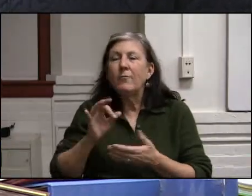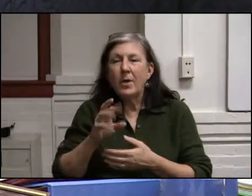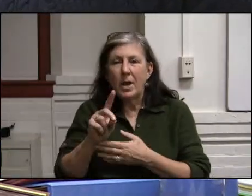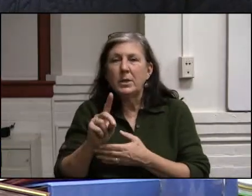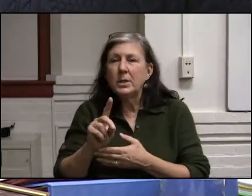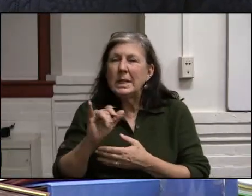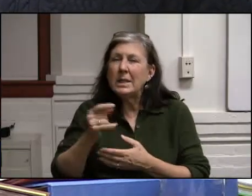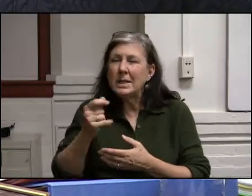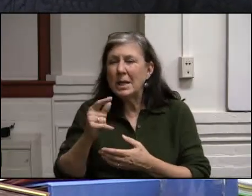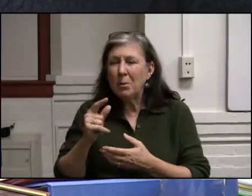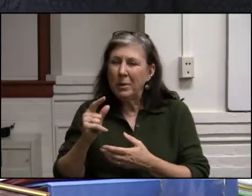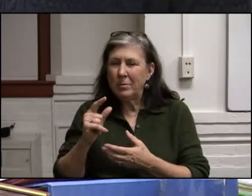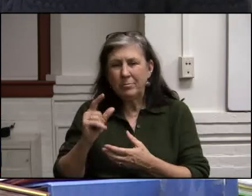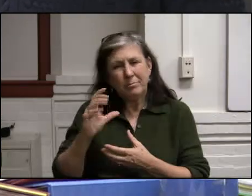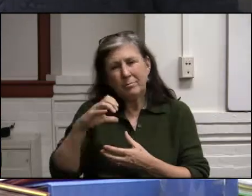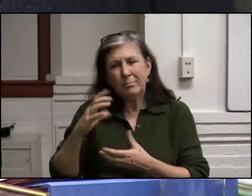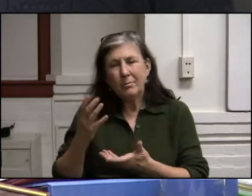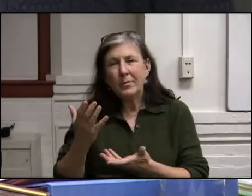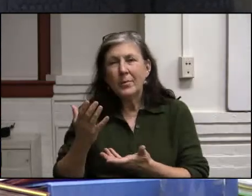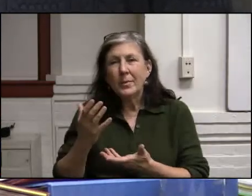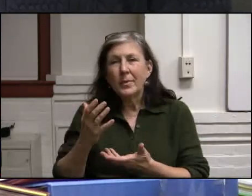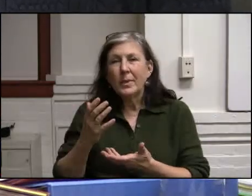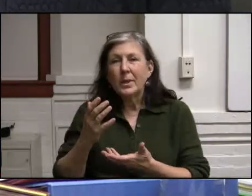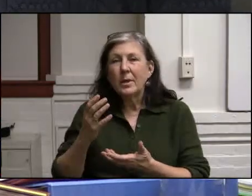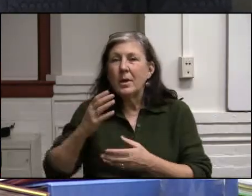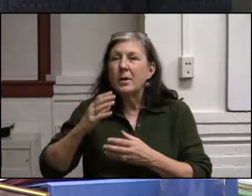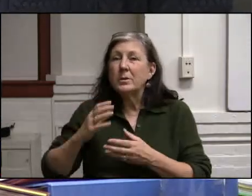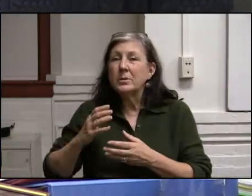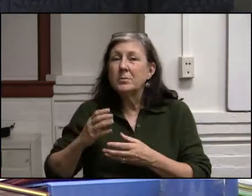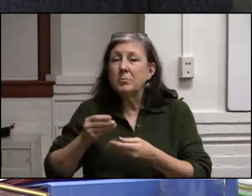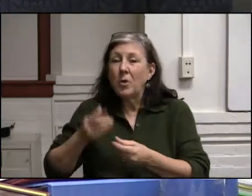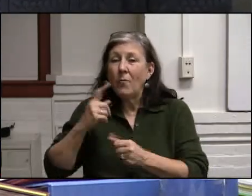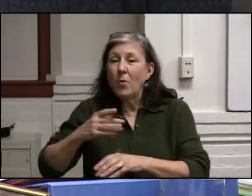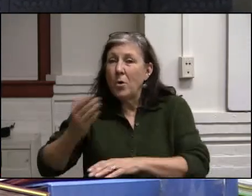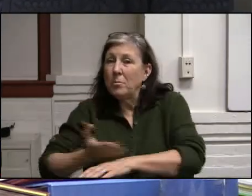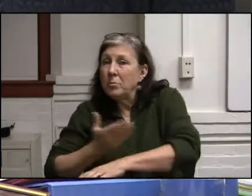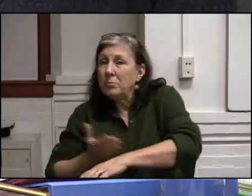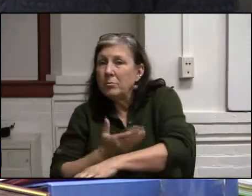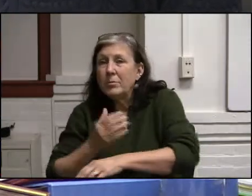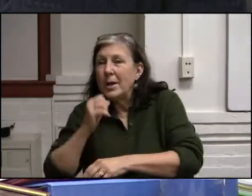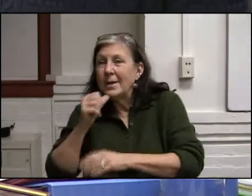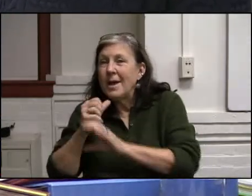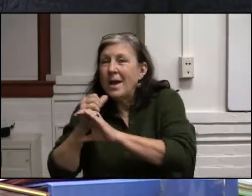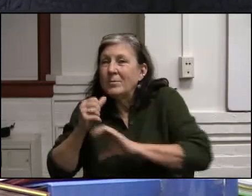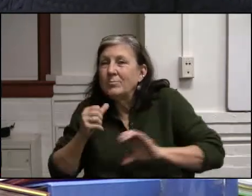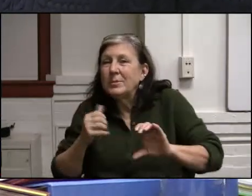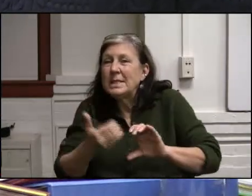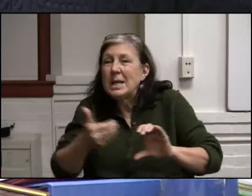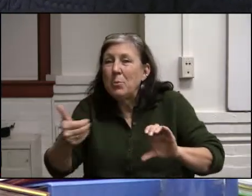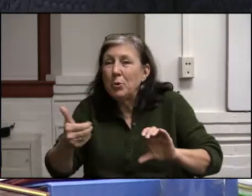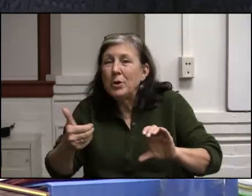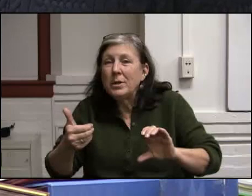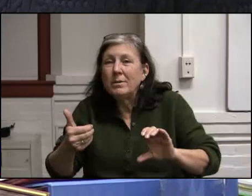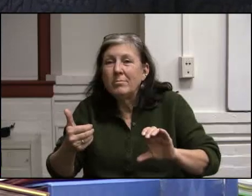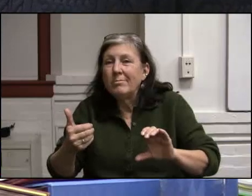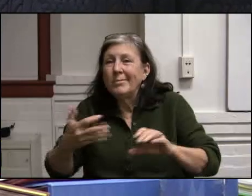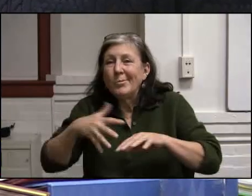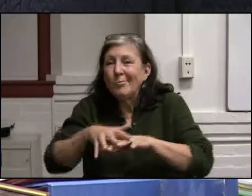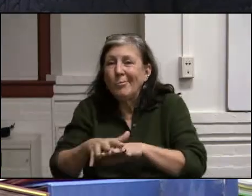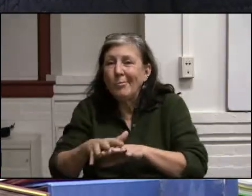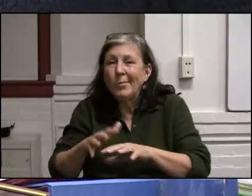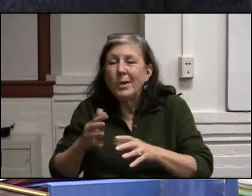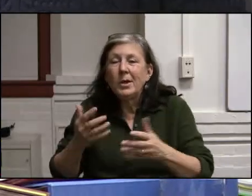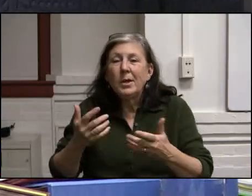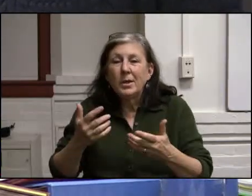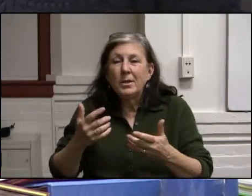because our capital expenditures from the parking fund are not in a separate capital fund. They're expended from the